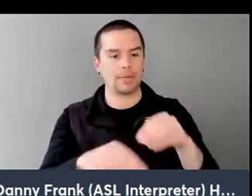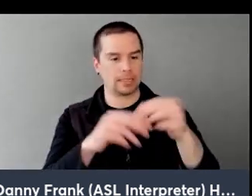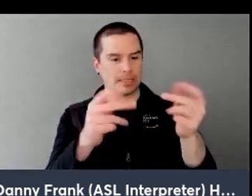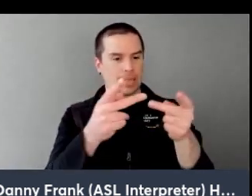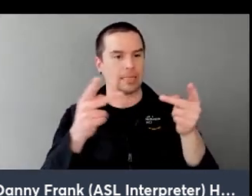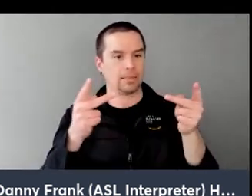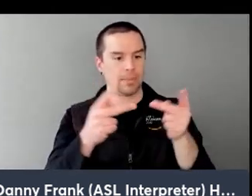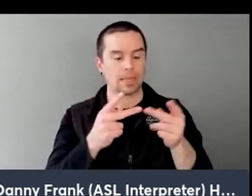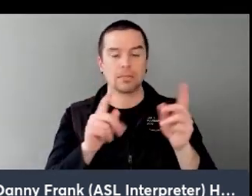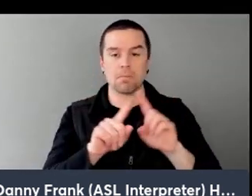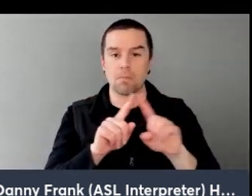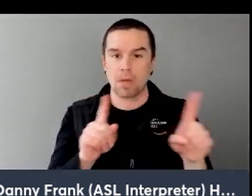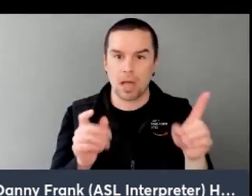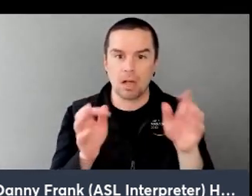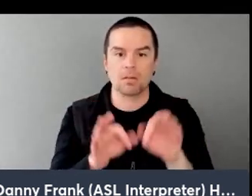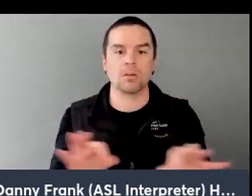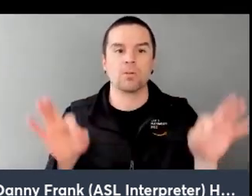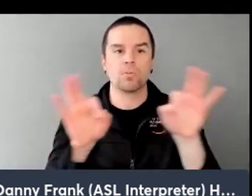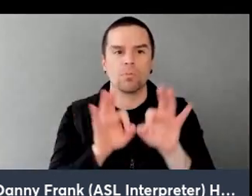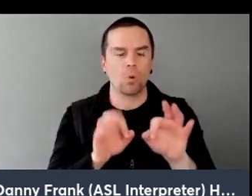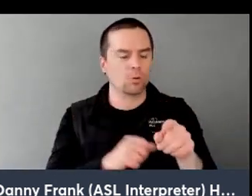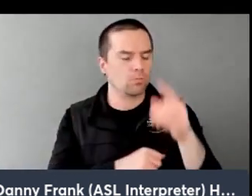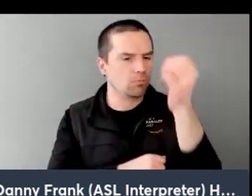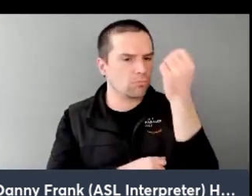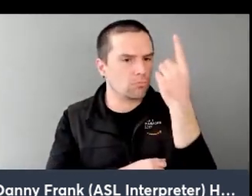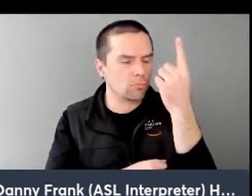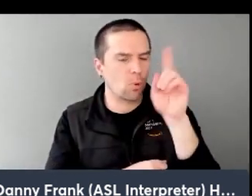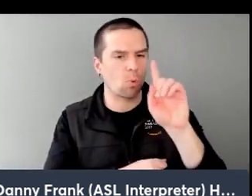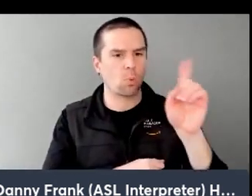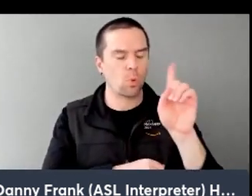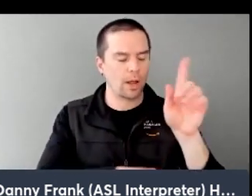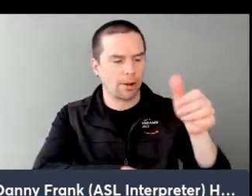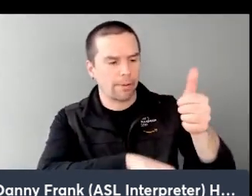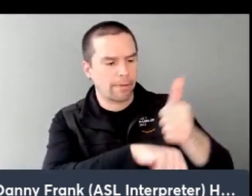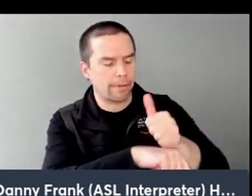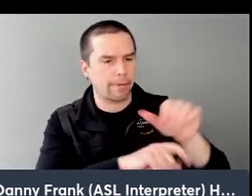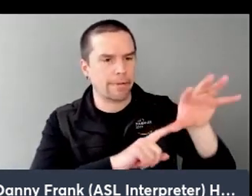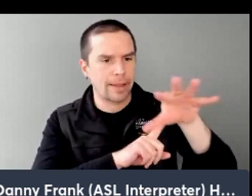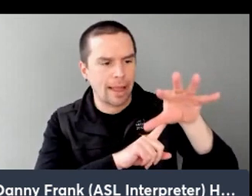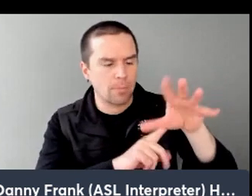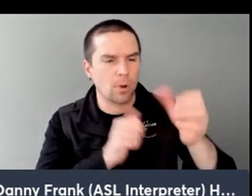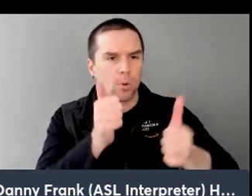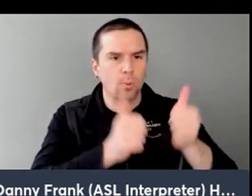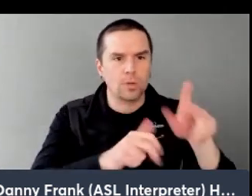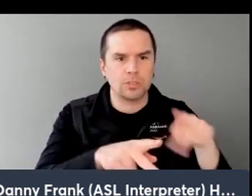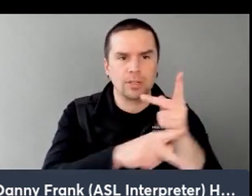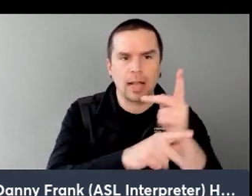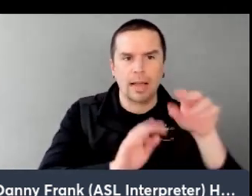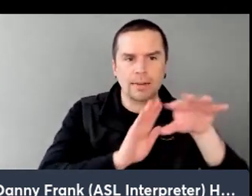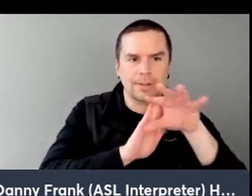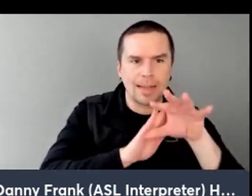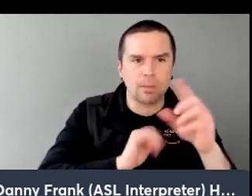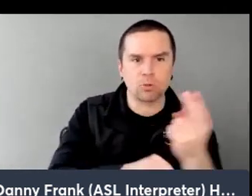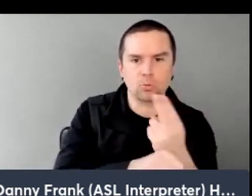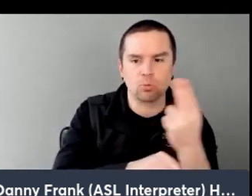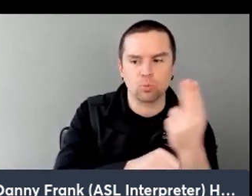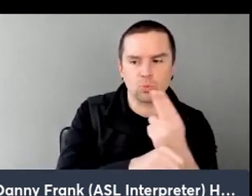to truly understand where to put that image, that camera, what camera to use, and then